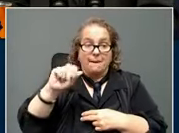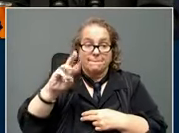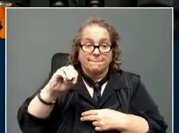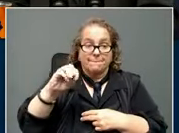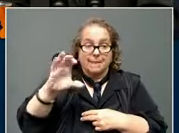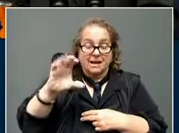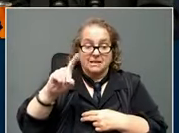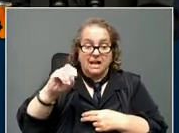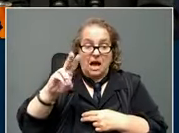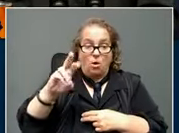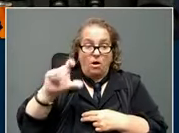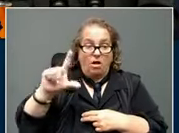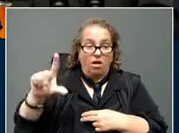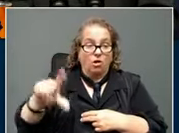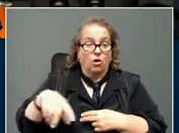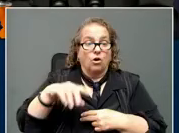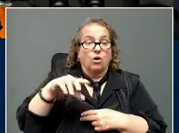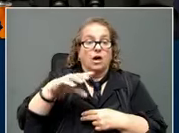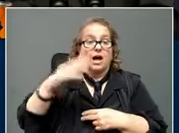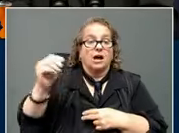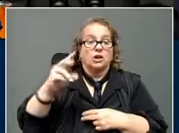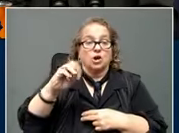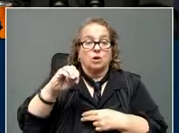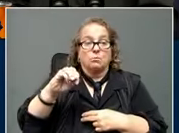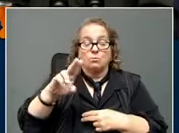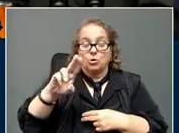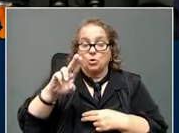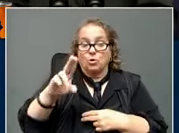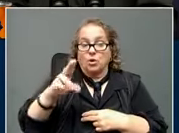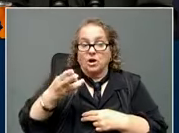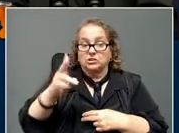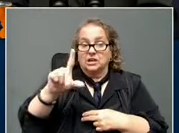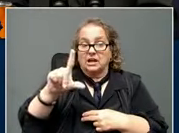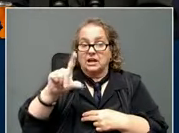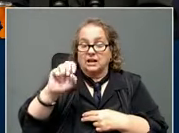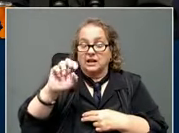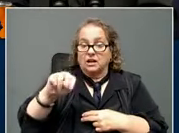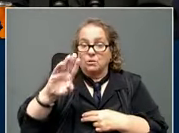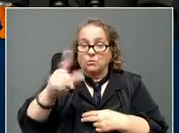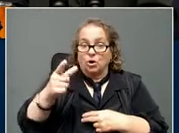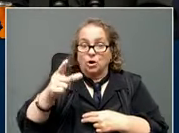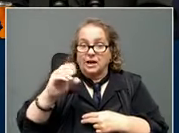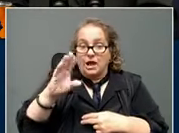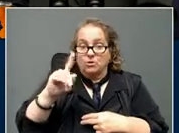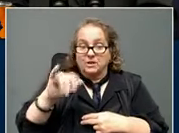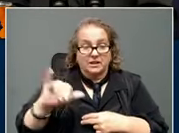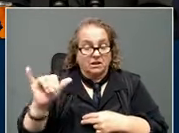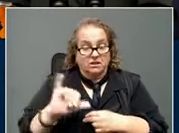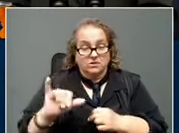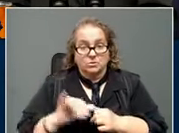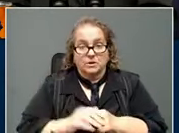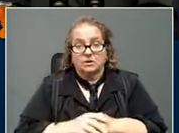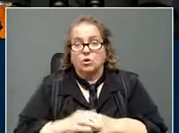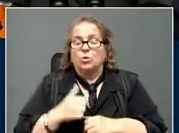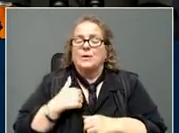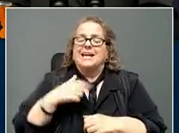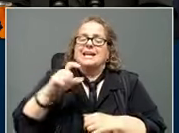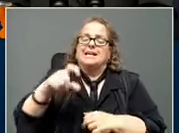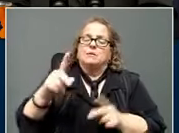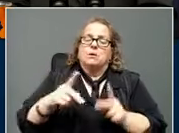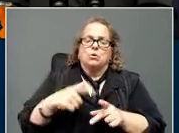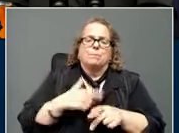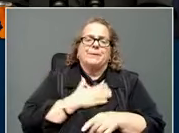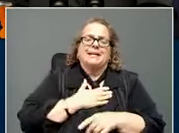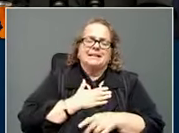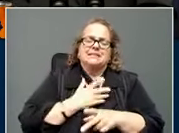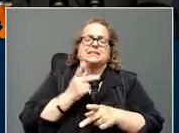and Muhlenberg County as well, Owensboro's health facility there. Folks, we need people to keep getting vaccinated.